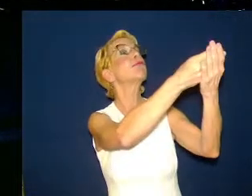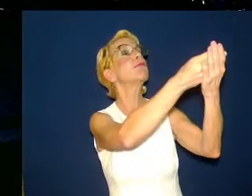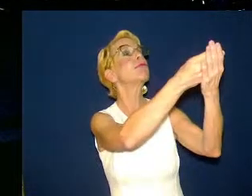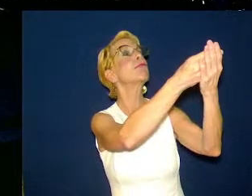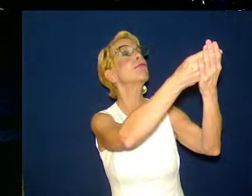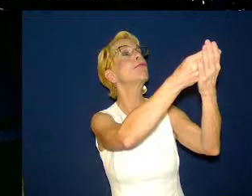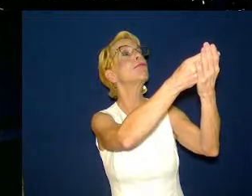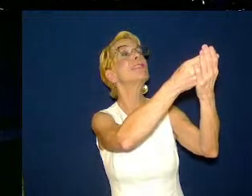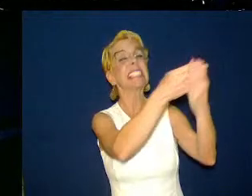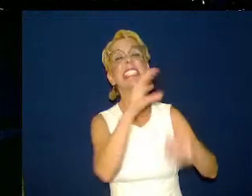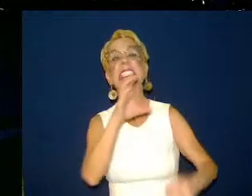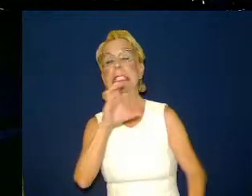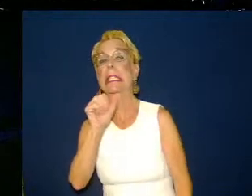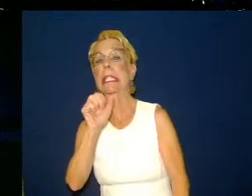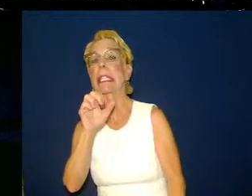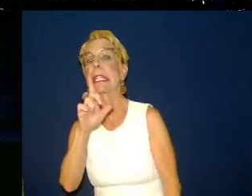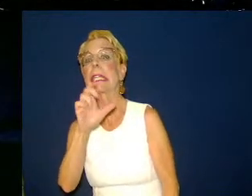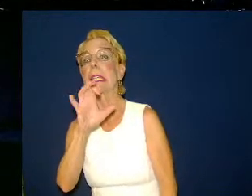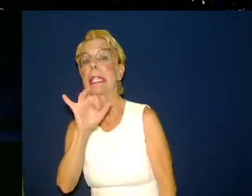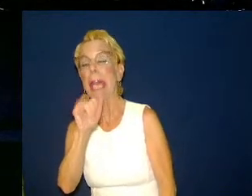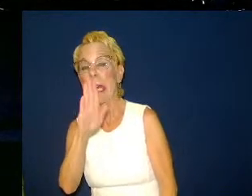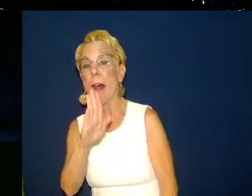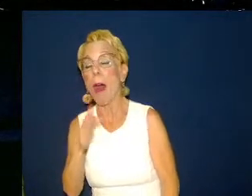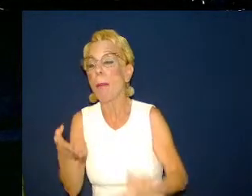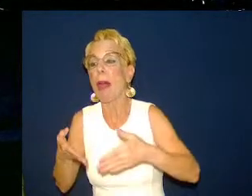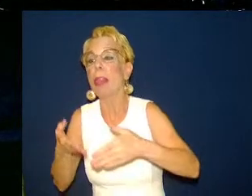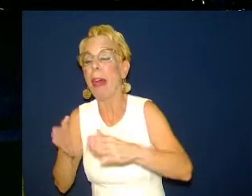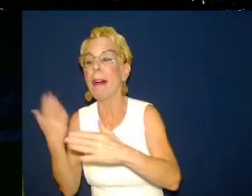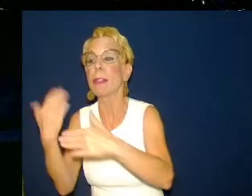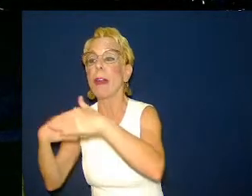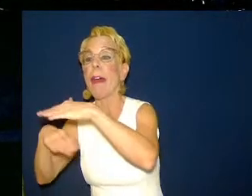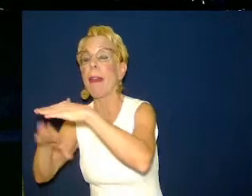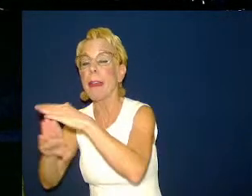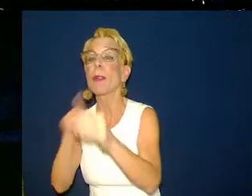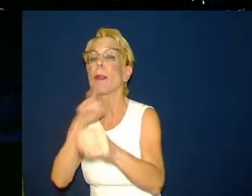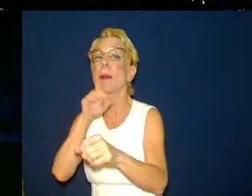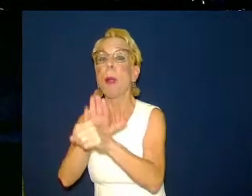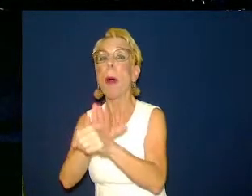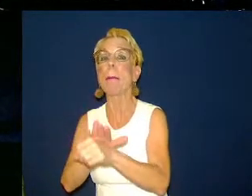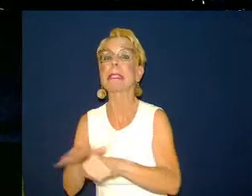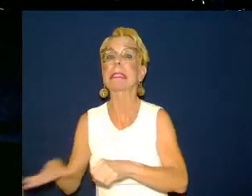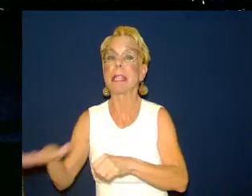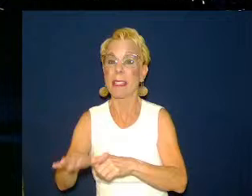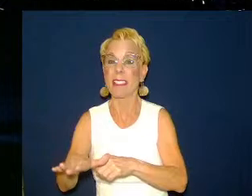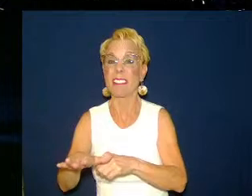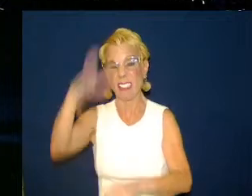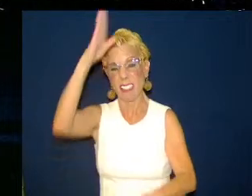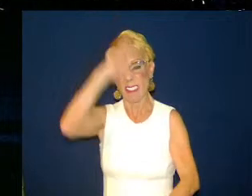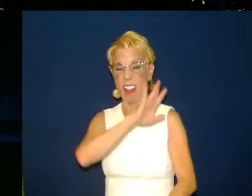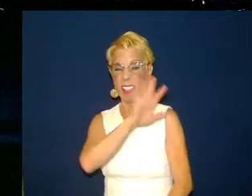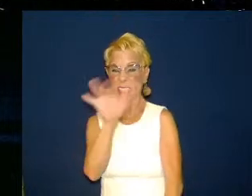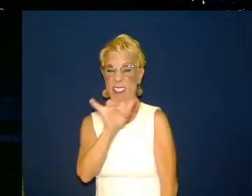casually committed to Him. He's looking for people that are wholeheartedly committed to Him.